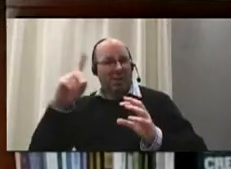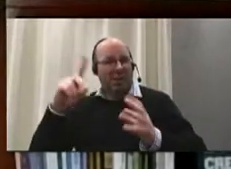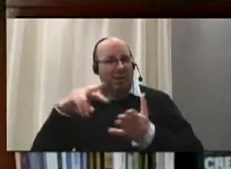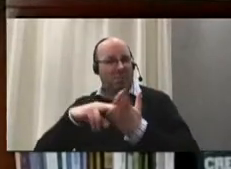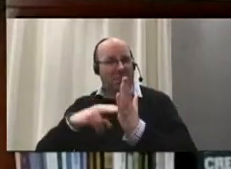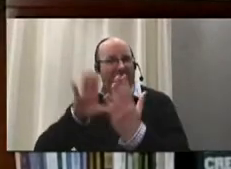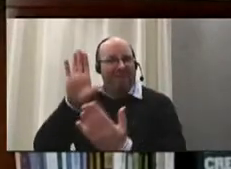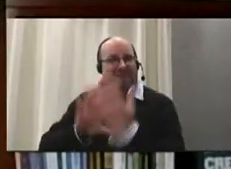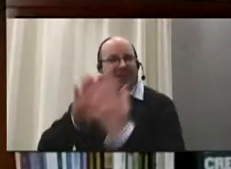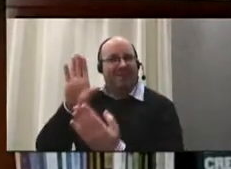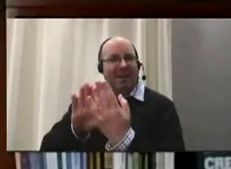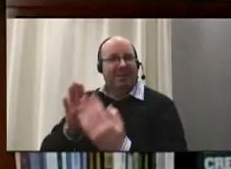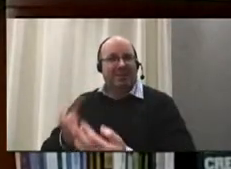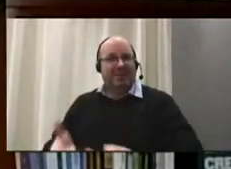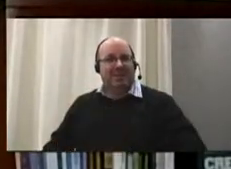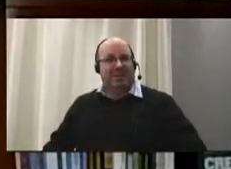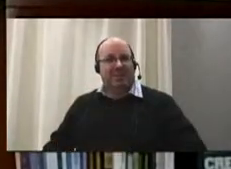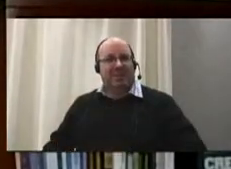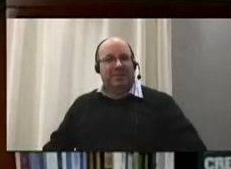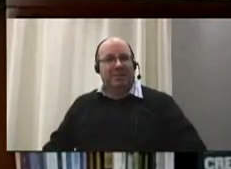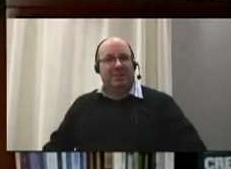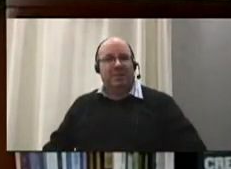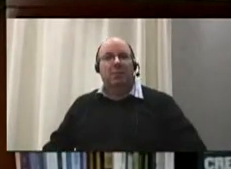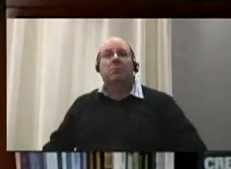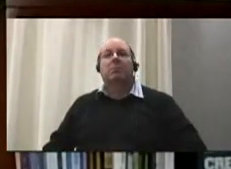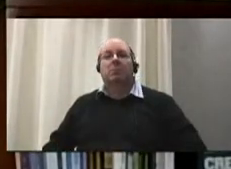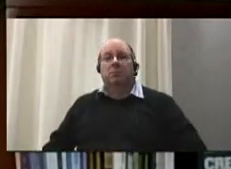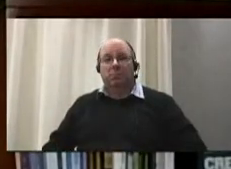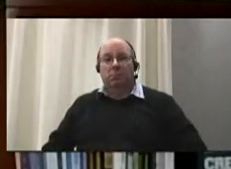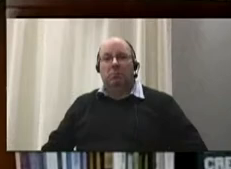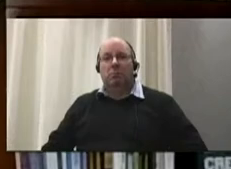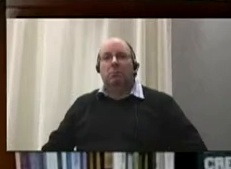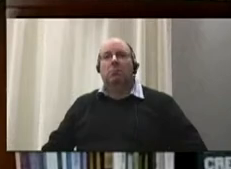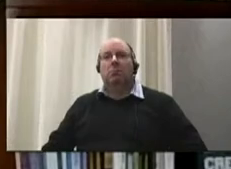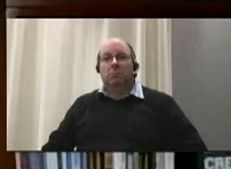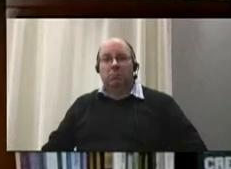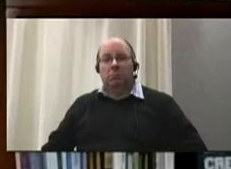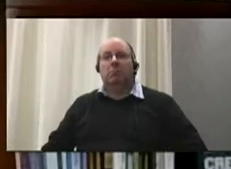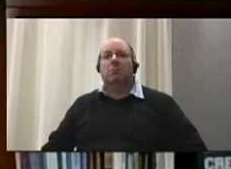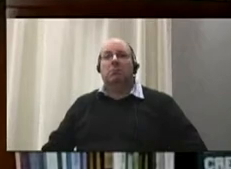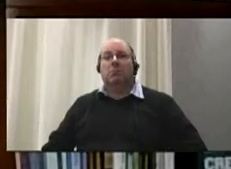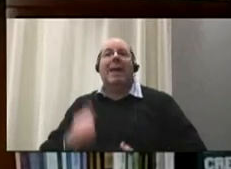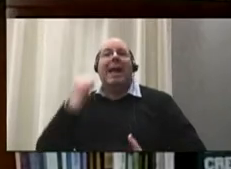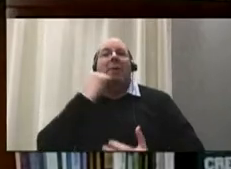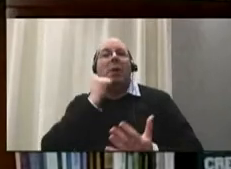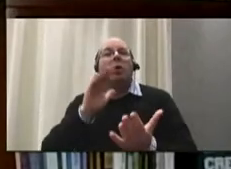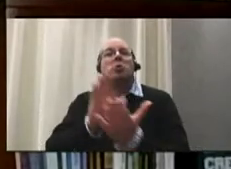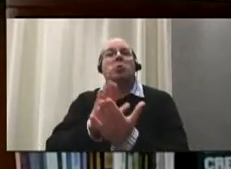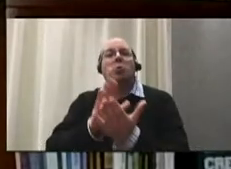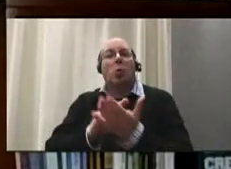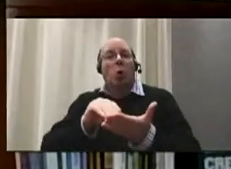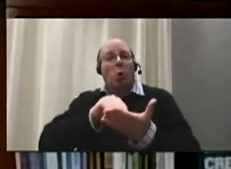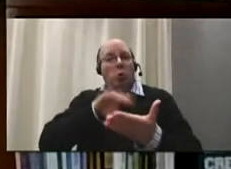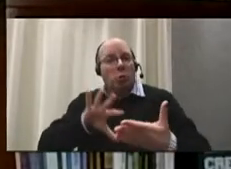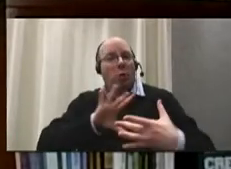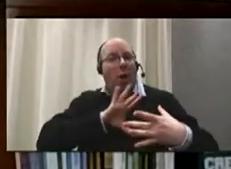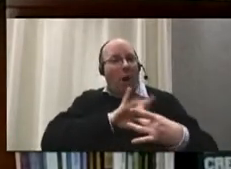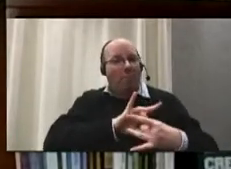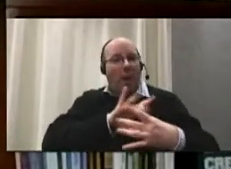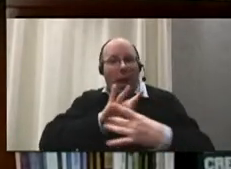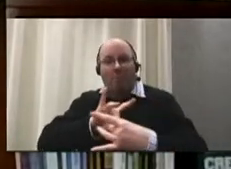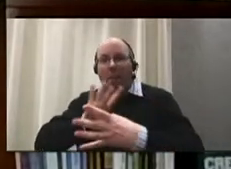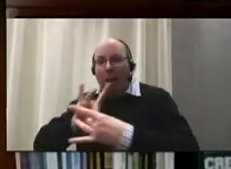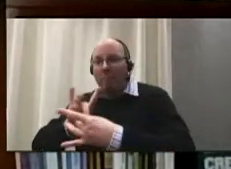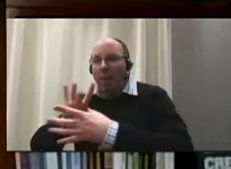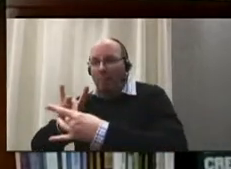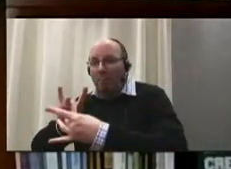make connections and build relationships with students every single day in our schools. We build relationships with families, constantly trying to figure out what